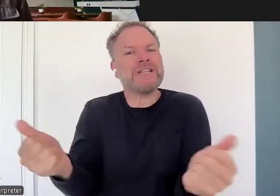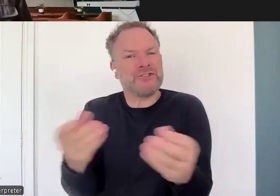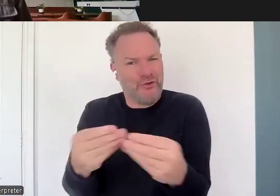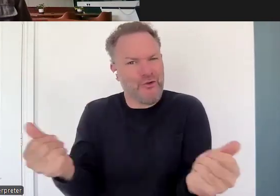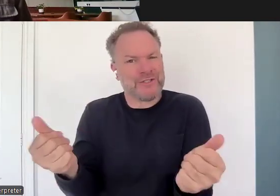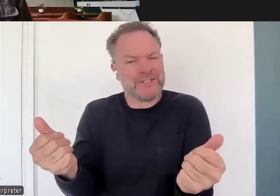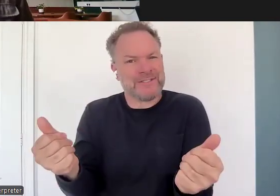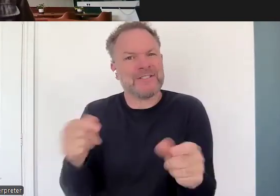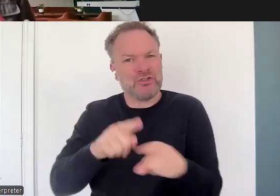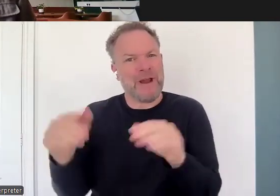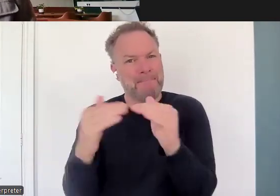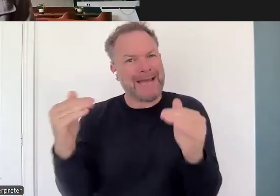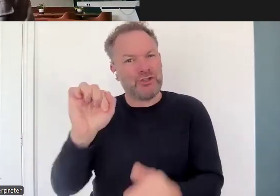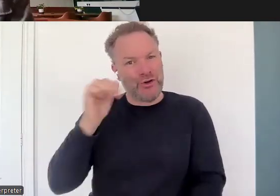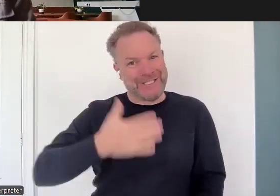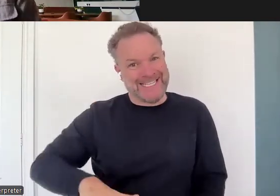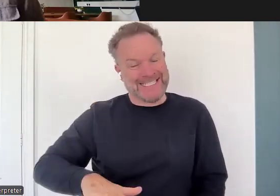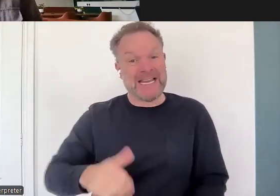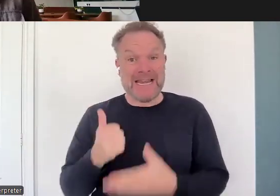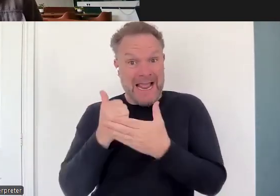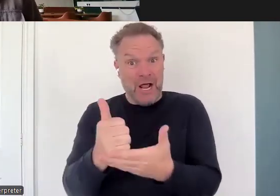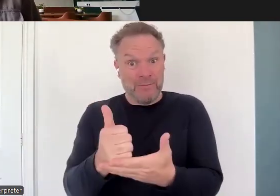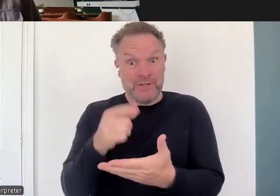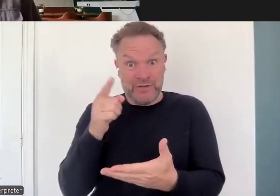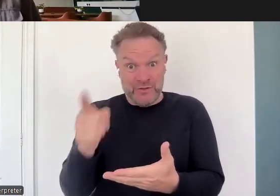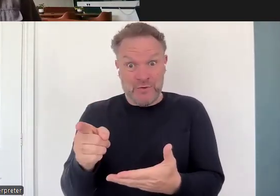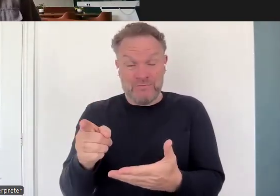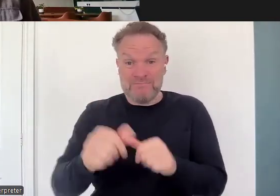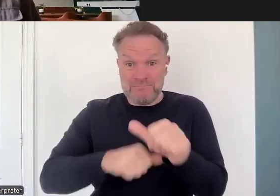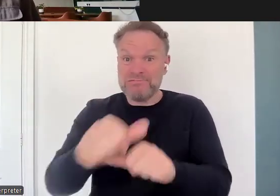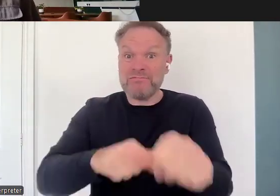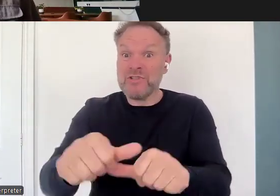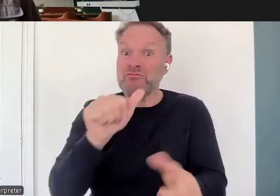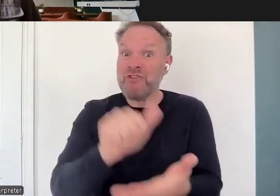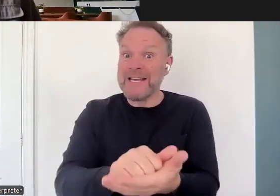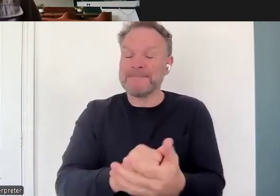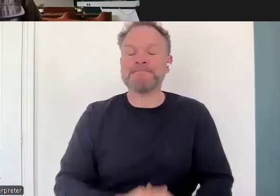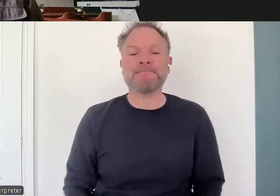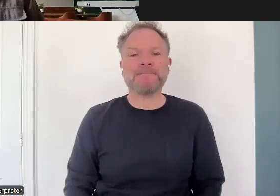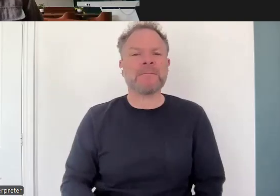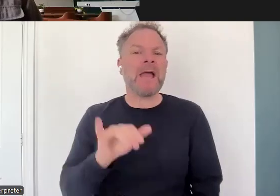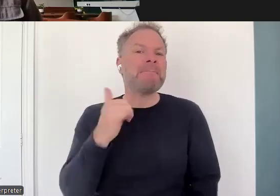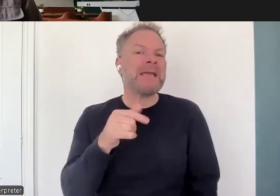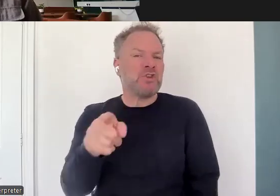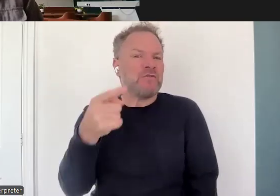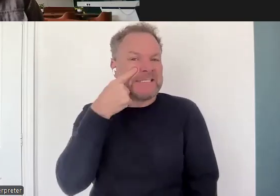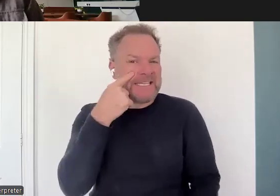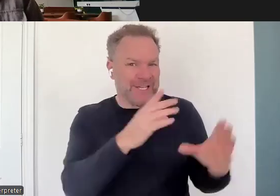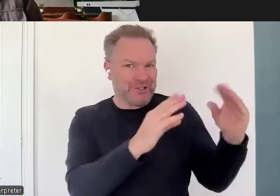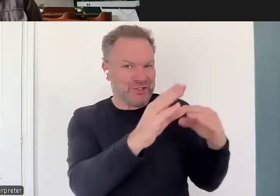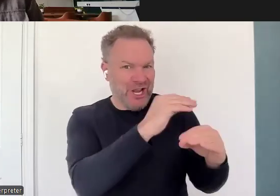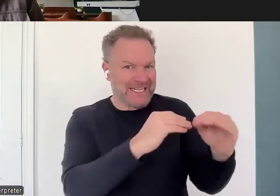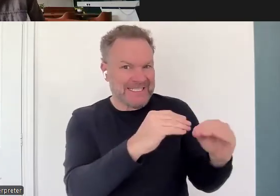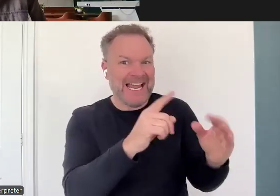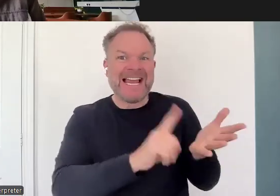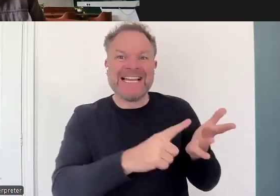for our needs and to help guide us through the application of those methodologies. You may have seen in the chat as well, Lydia has linked to an